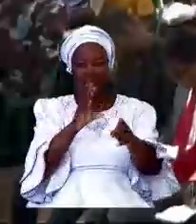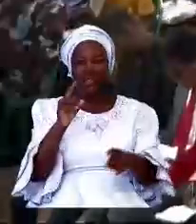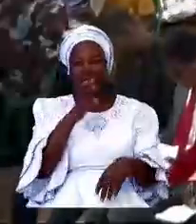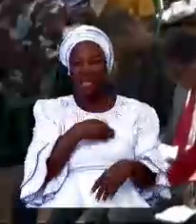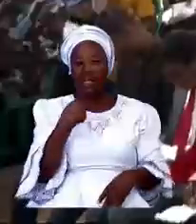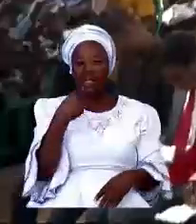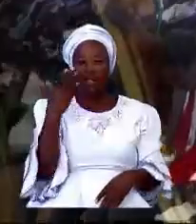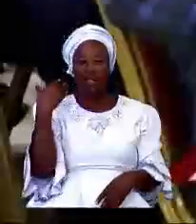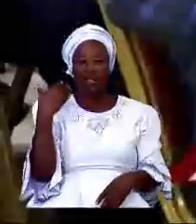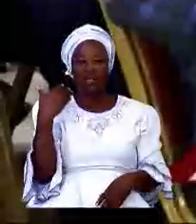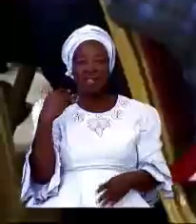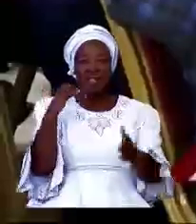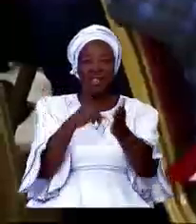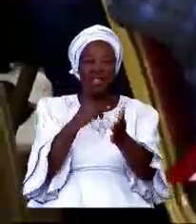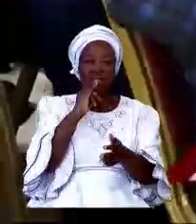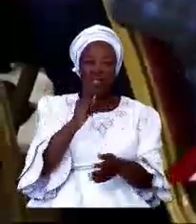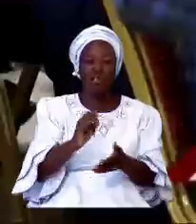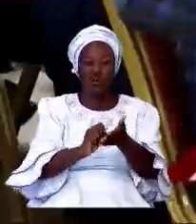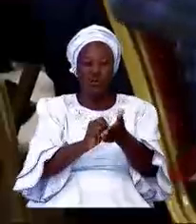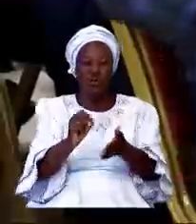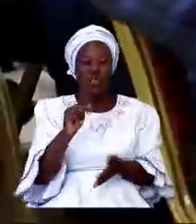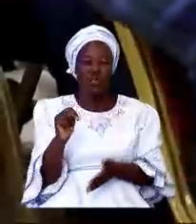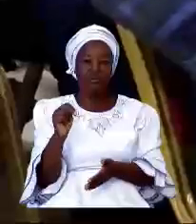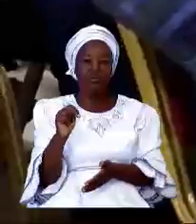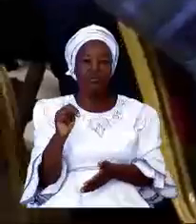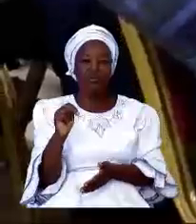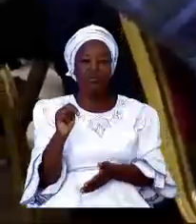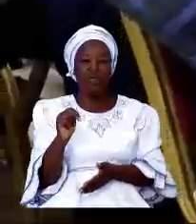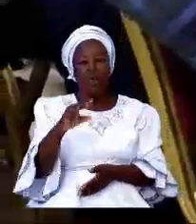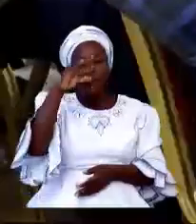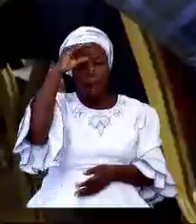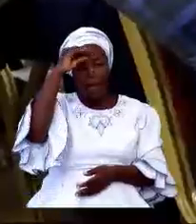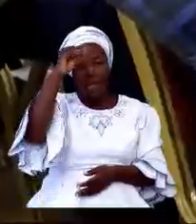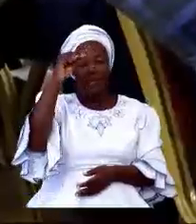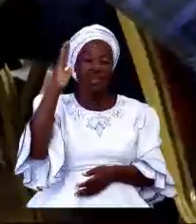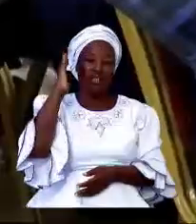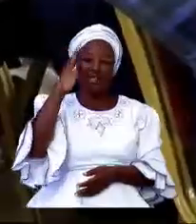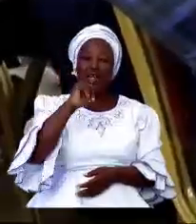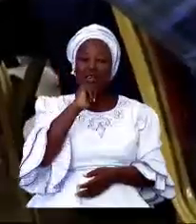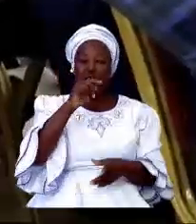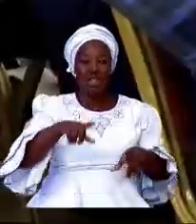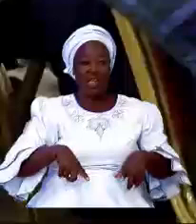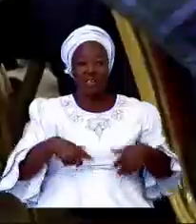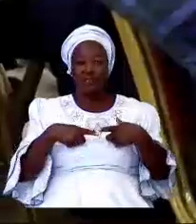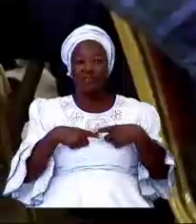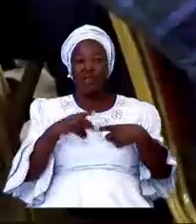reading from verse 4. "But he answered and said, It is written,